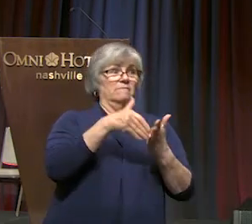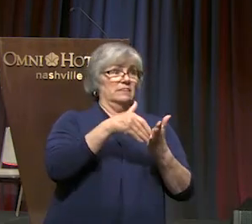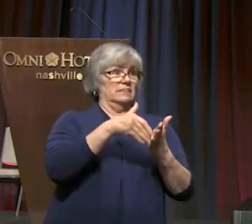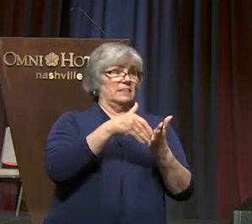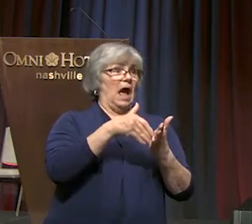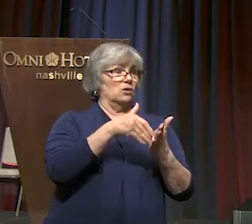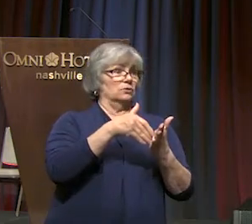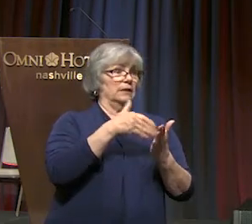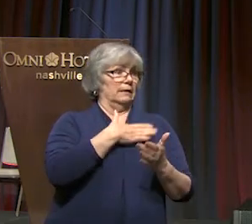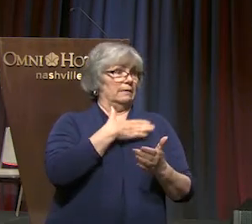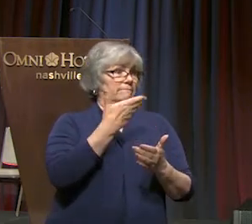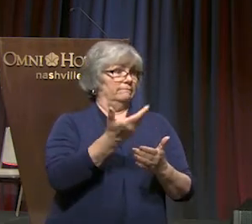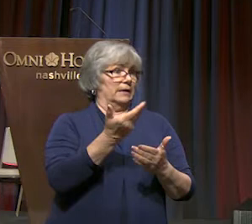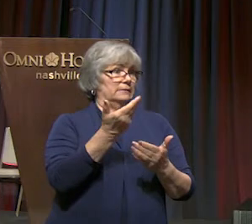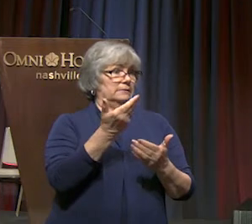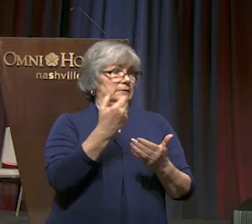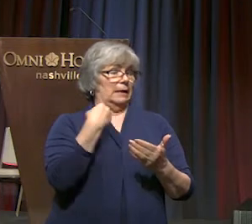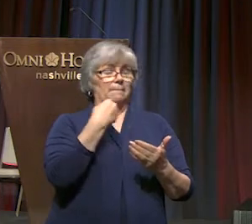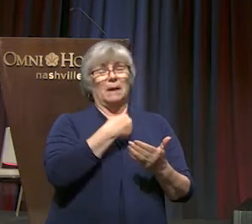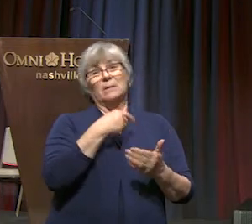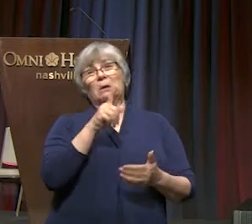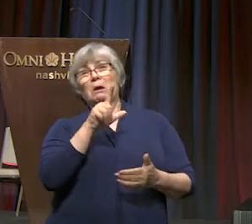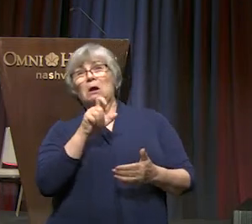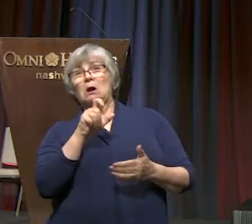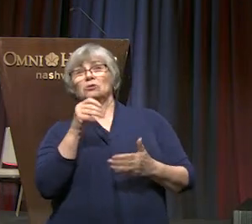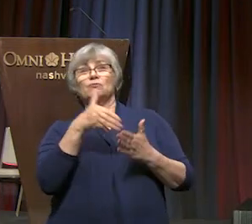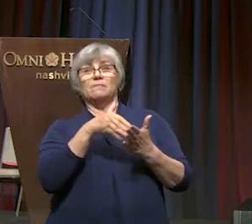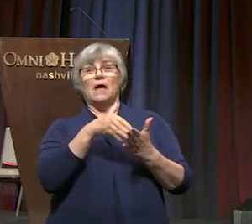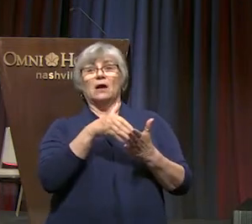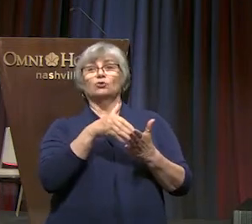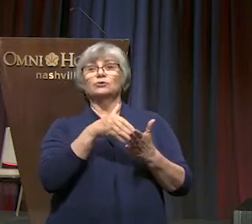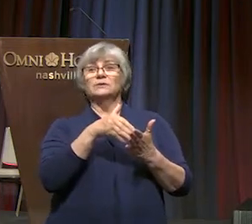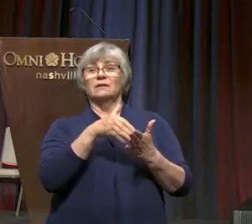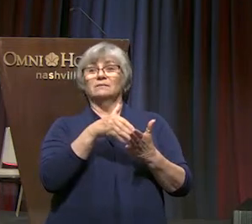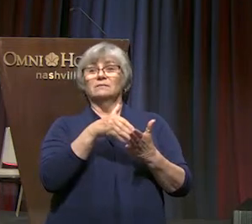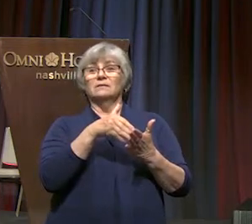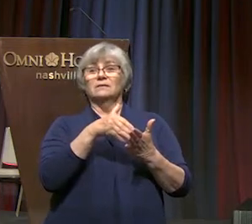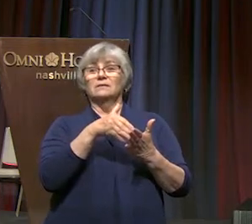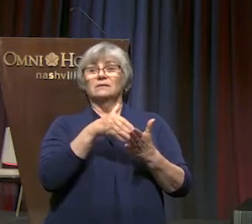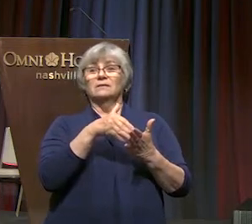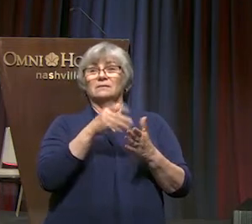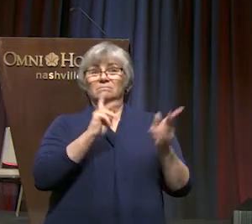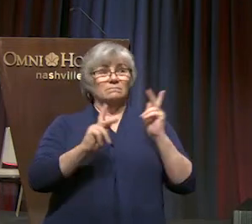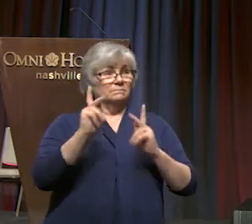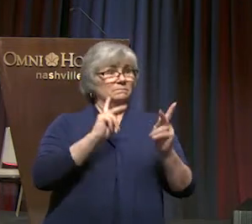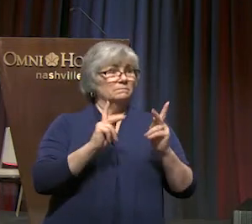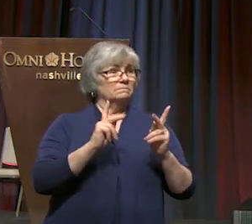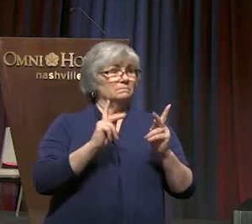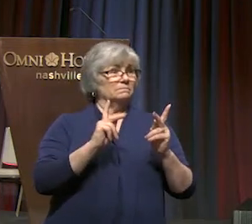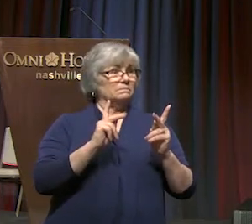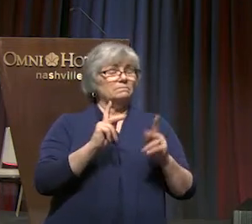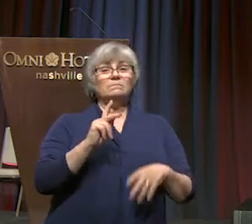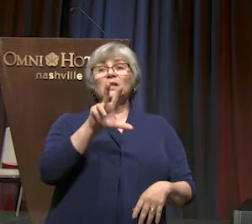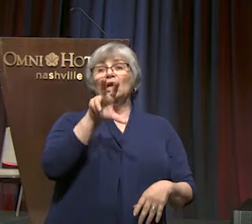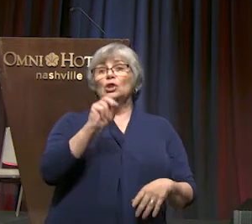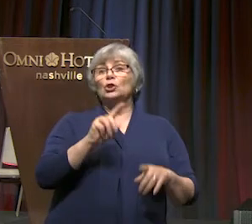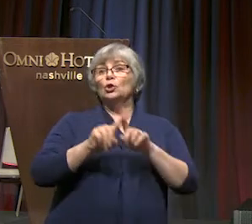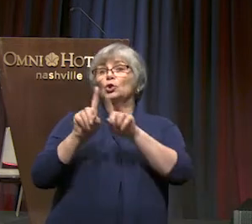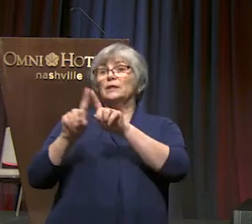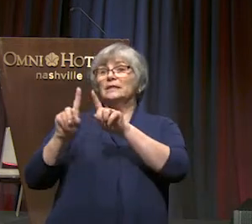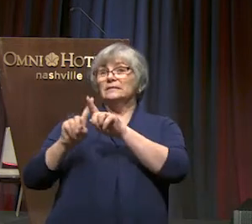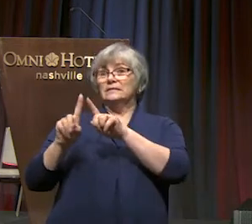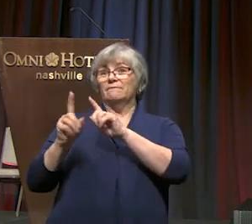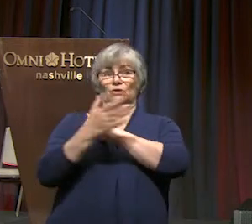65,000 confessing members and maybe 100,000 population in 30 different